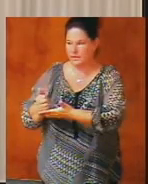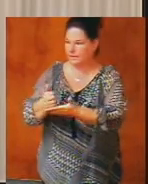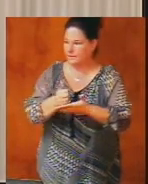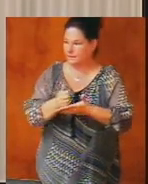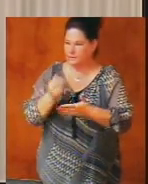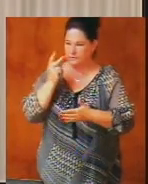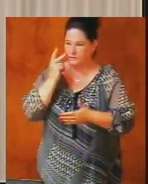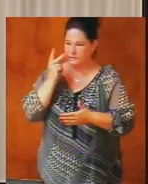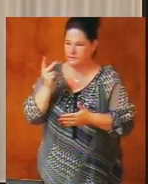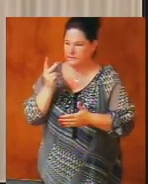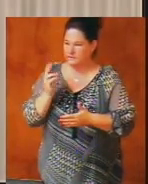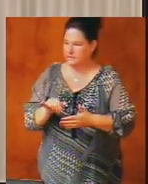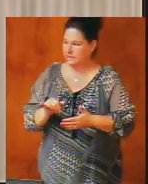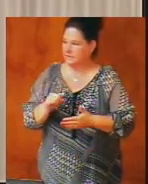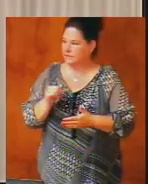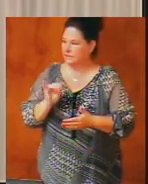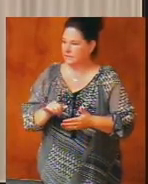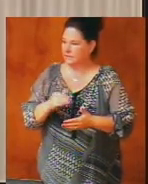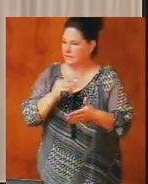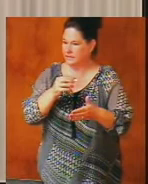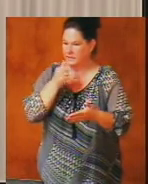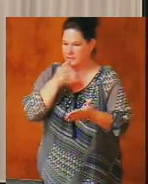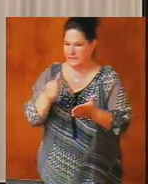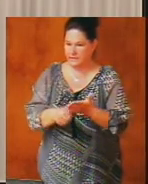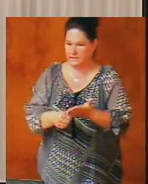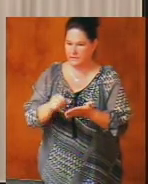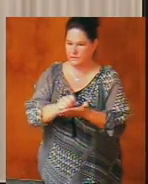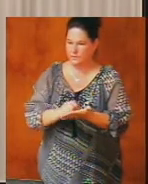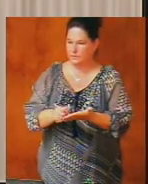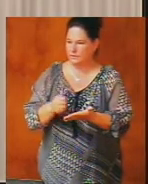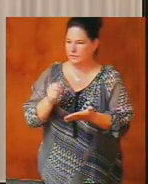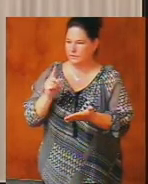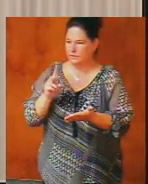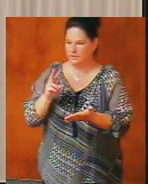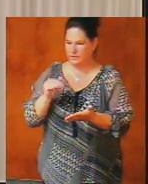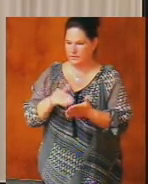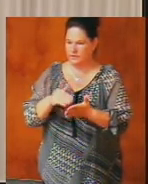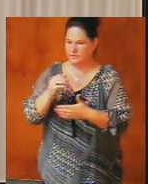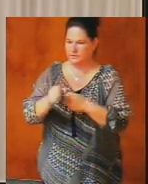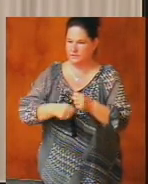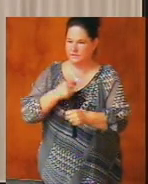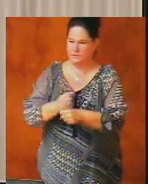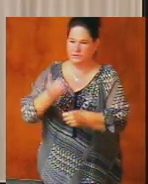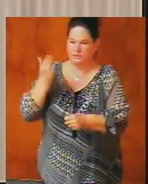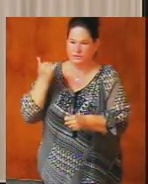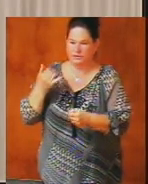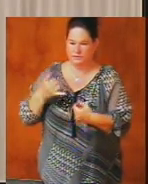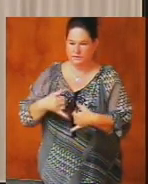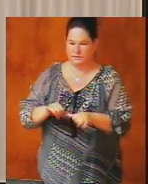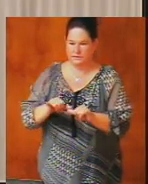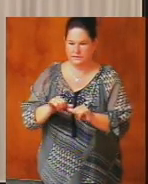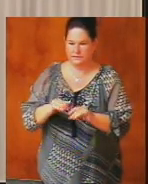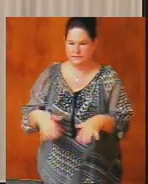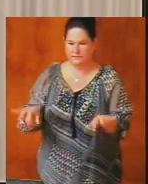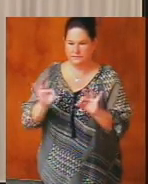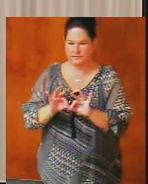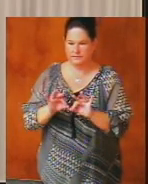see that that letter written a couple of thousand years ago is still timely and relevant